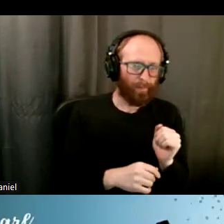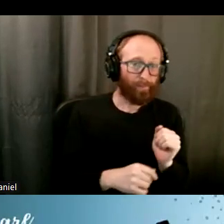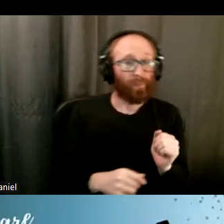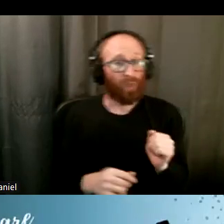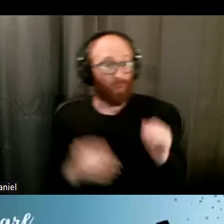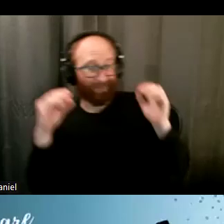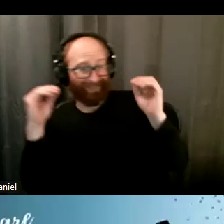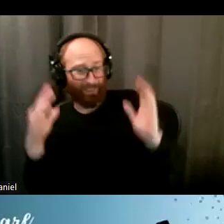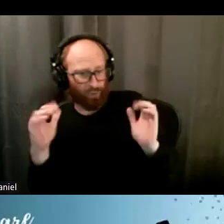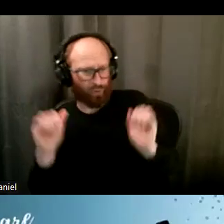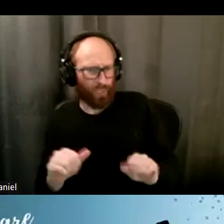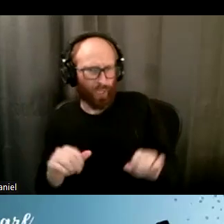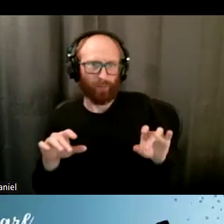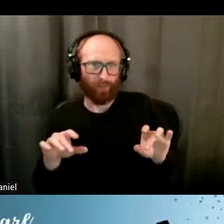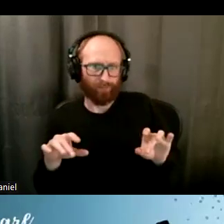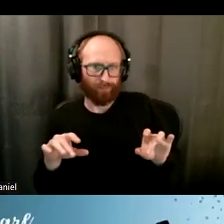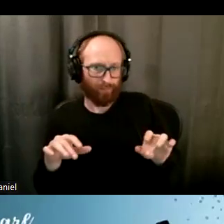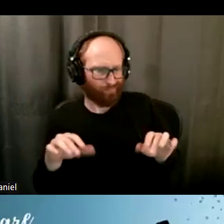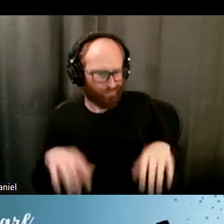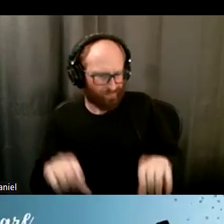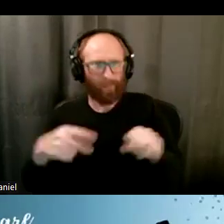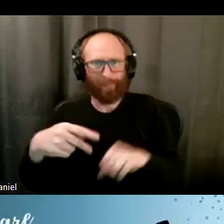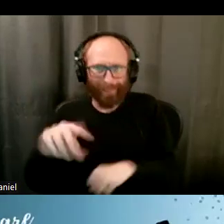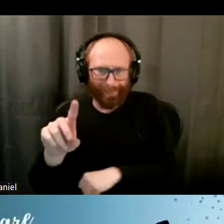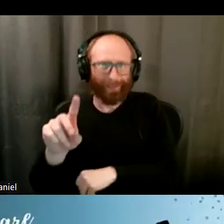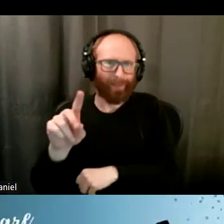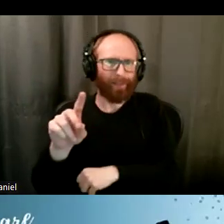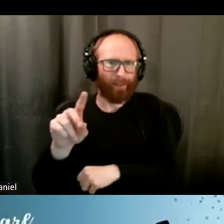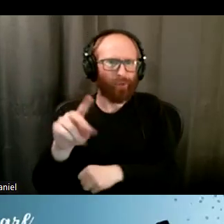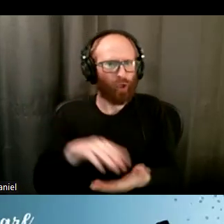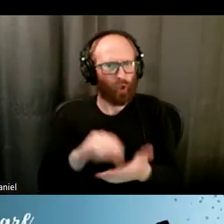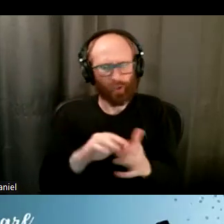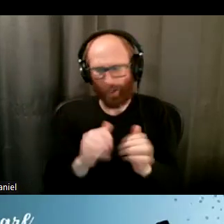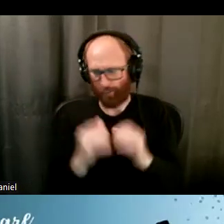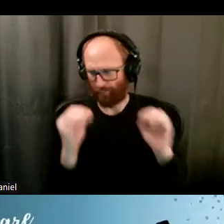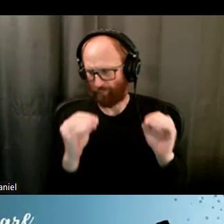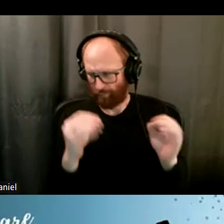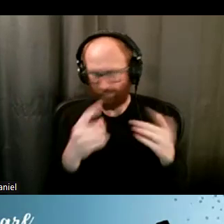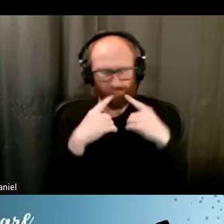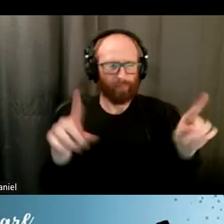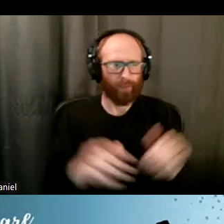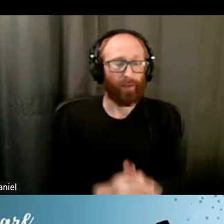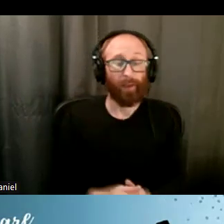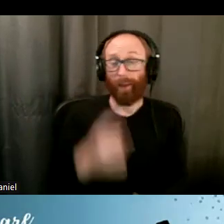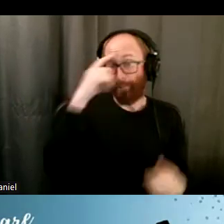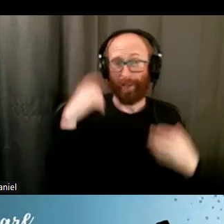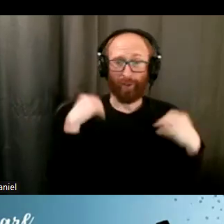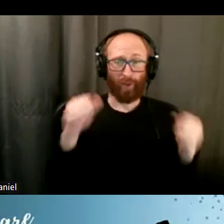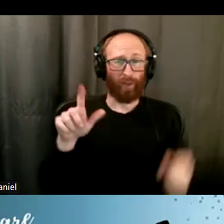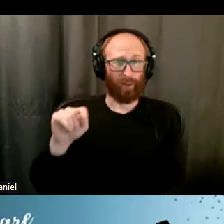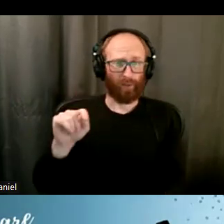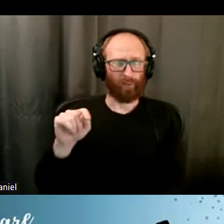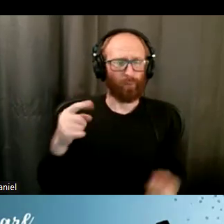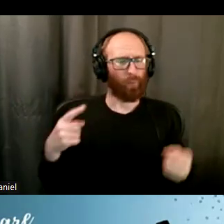teach and deliver mental health literacy as part of the regular school day. Mental health literacy is well aligned with what